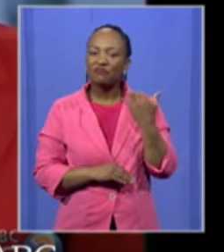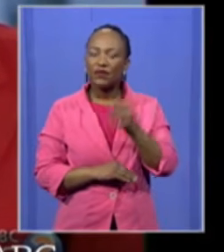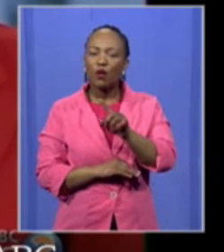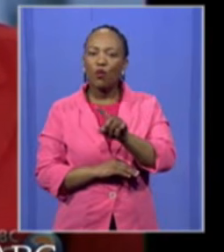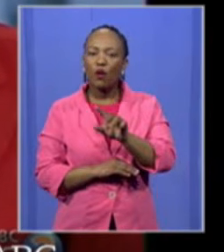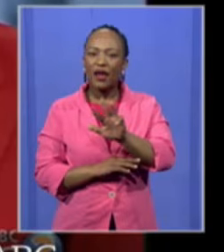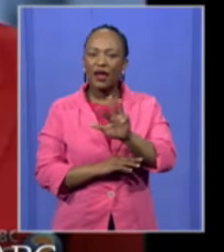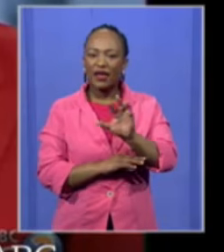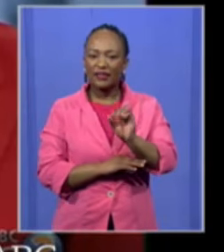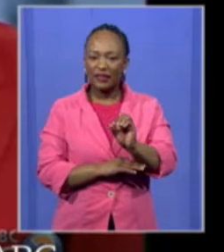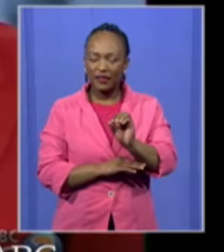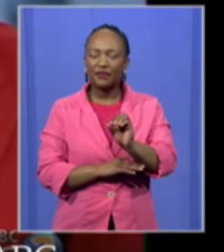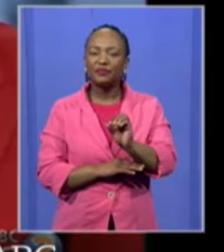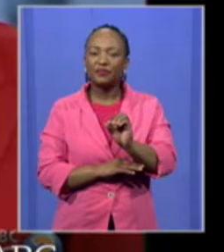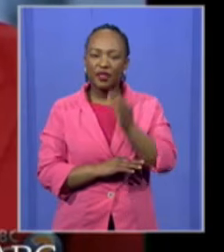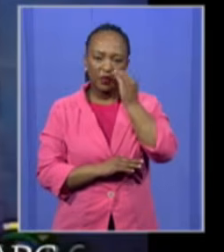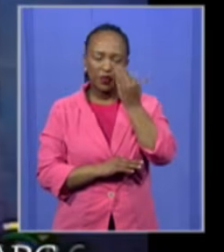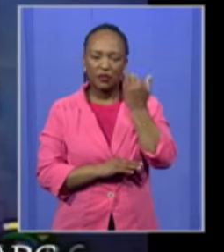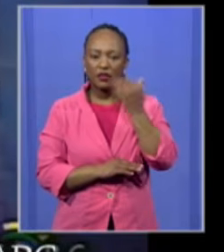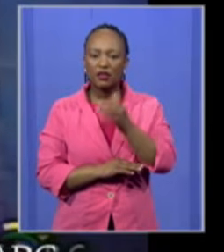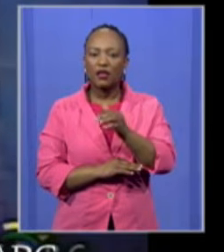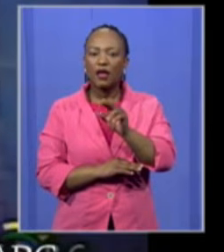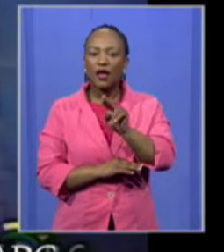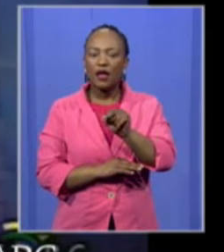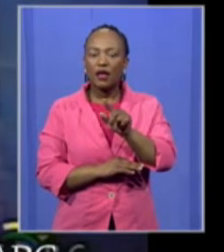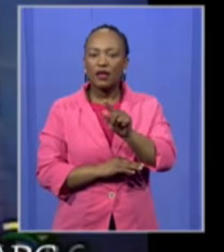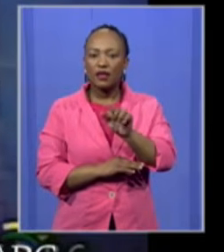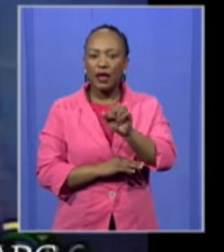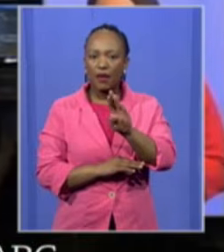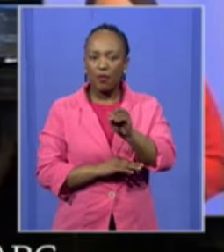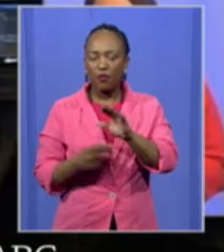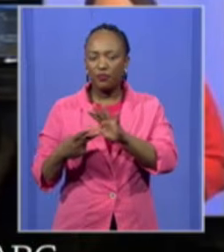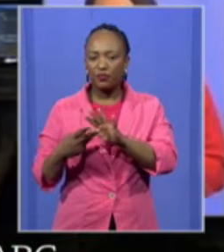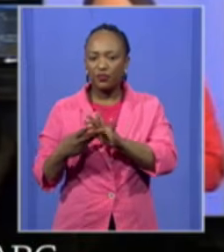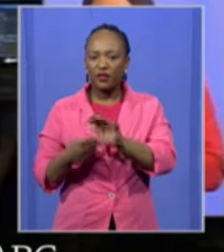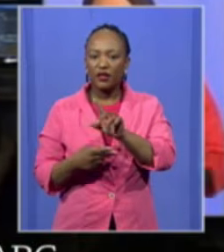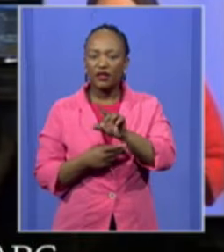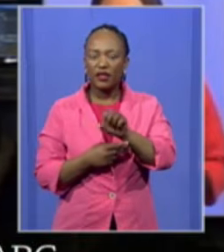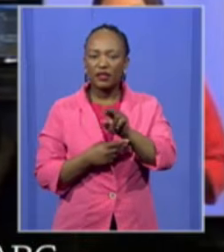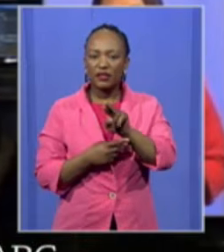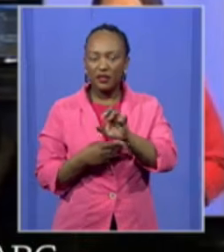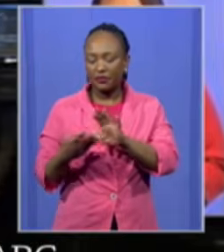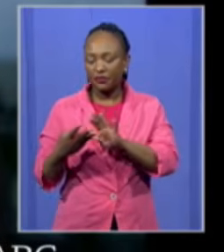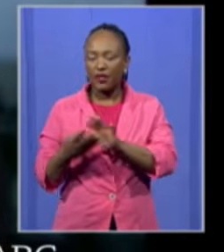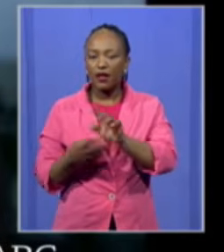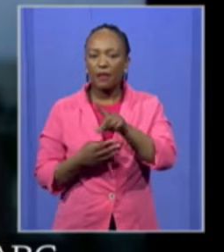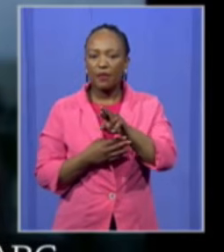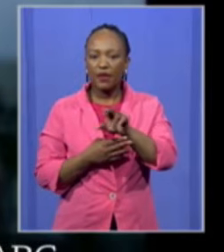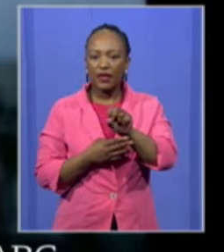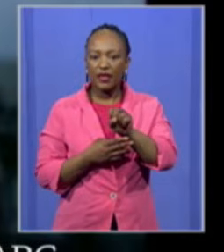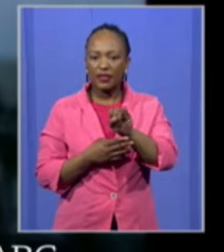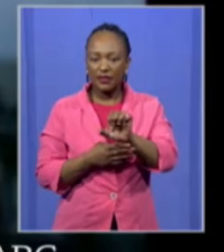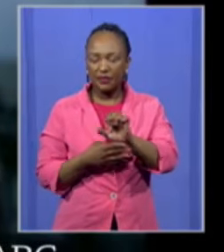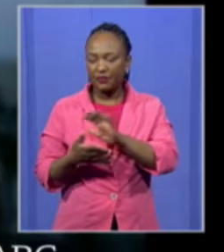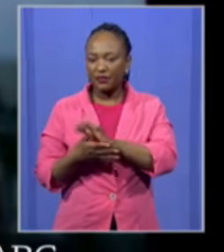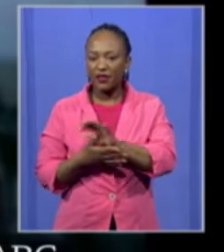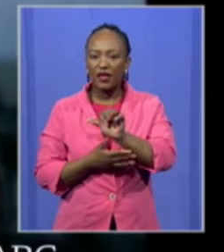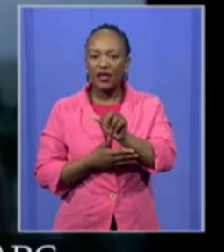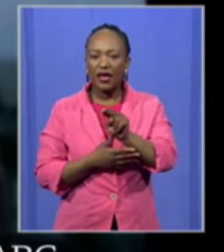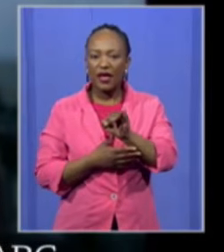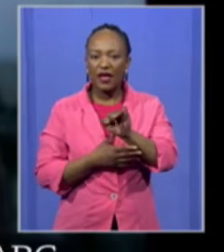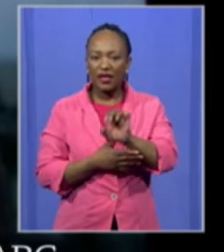1990 bahasi ba ditaba e bile Ntebo Lesetla, Desri Makote, Brenzi Mmogo le Eni Mokoena. Ditaba tsa Sesotho